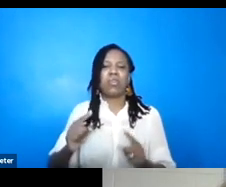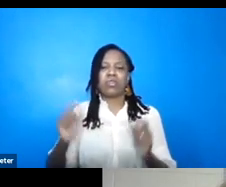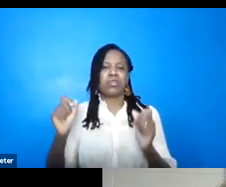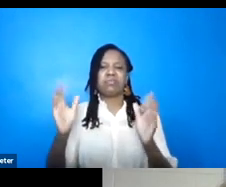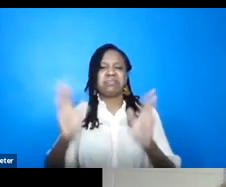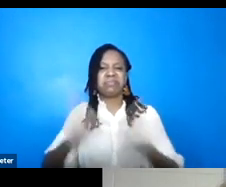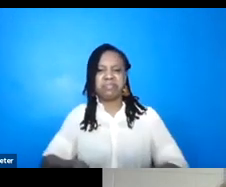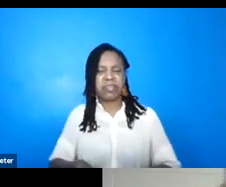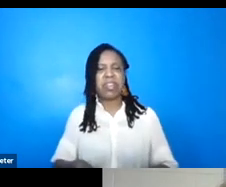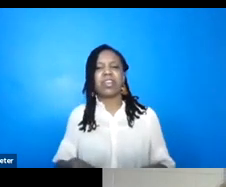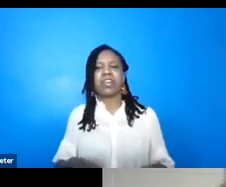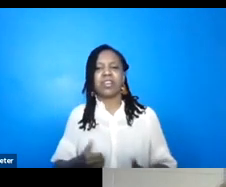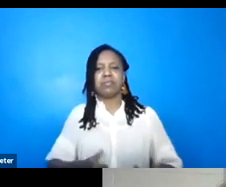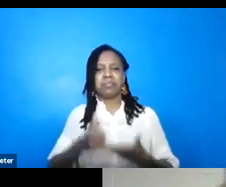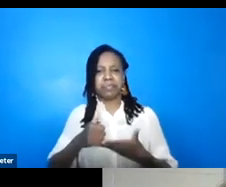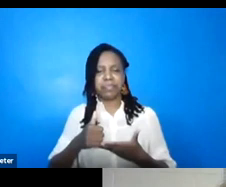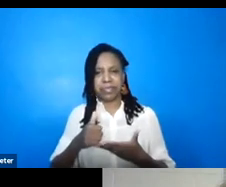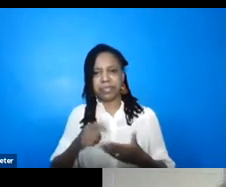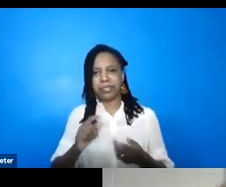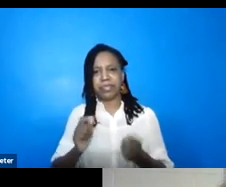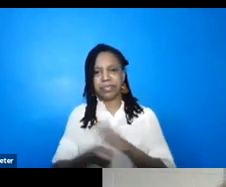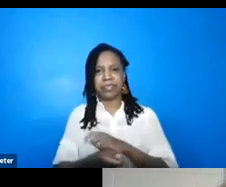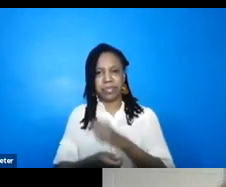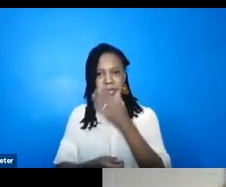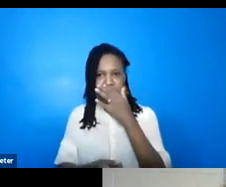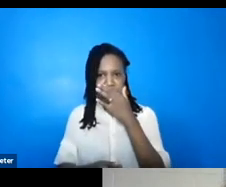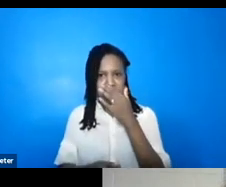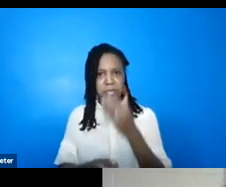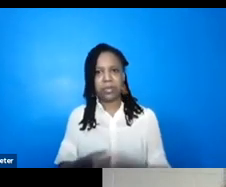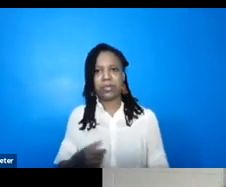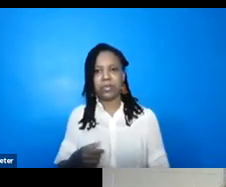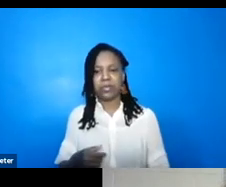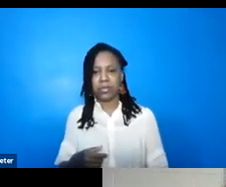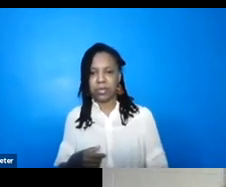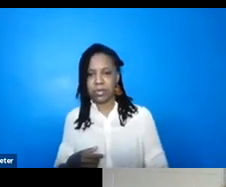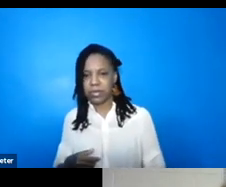Do any of y'all conduct follow-up? Like, what kind of follow-up do you do?